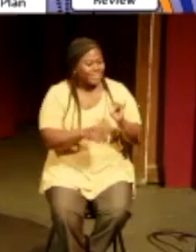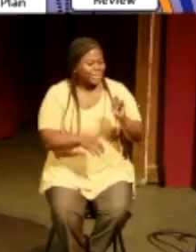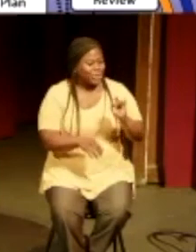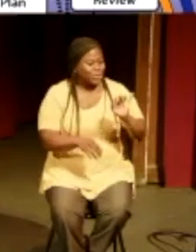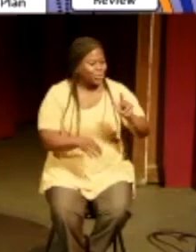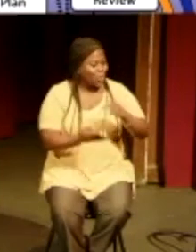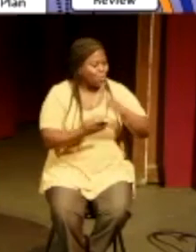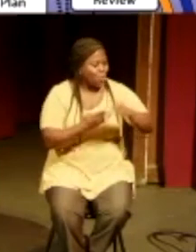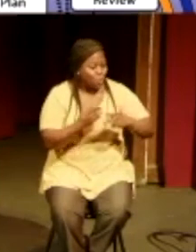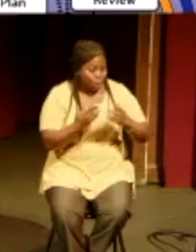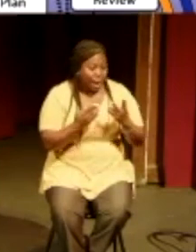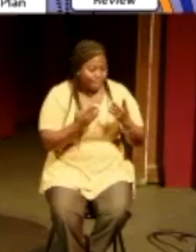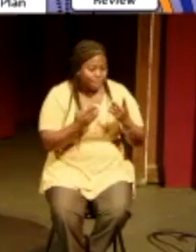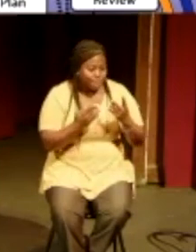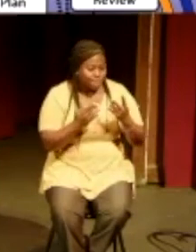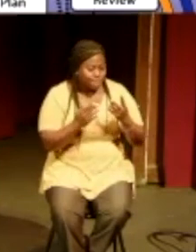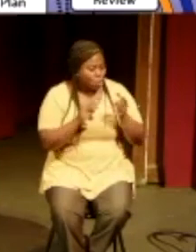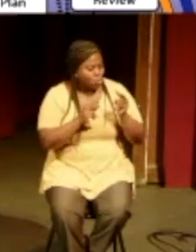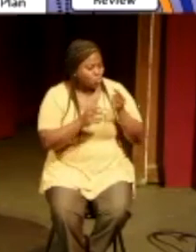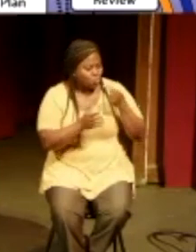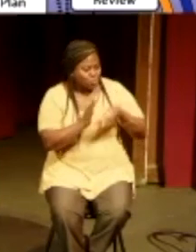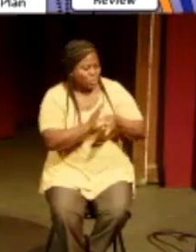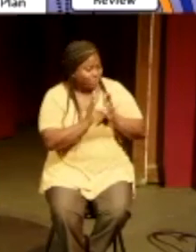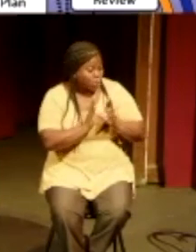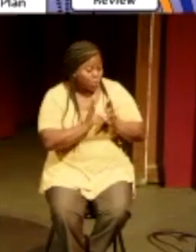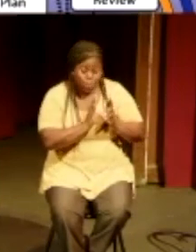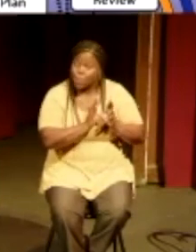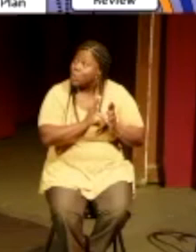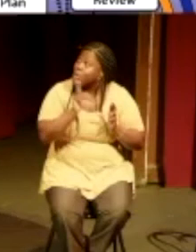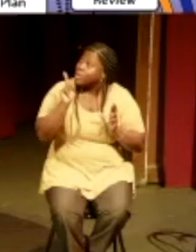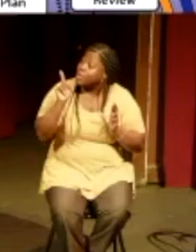our plans. Towards the end of the year, we start to assess our